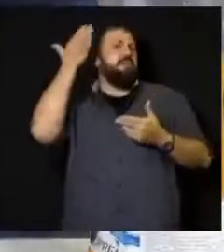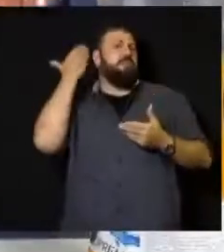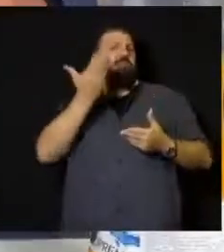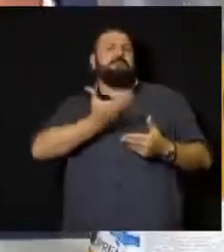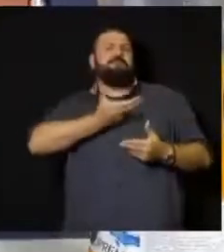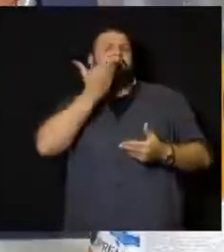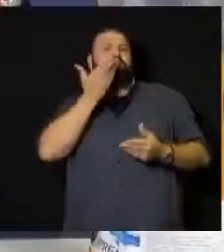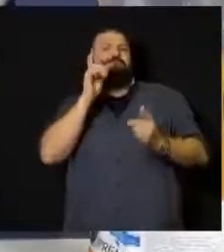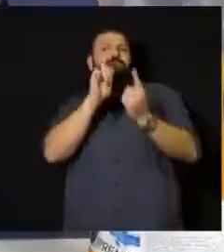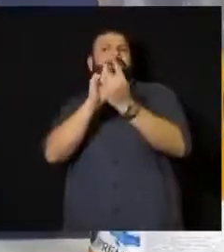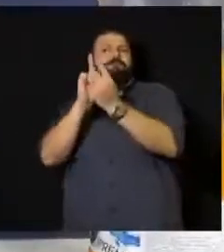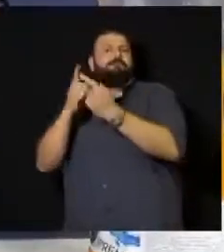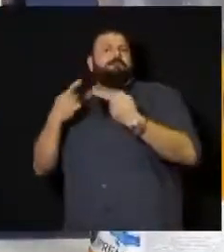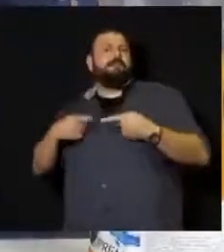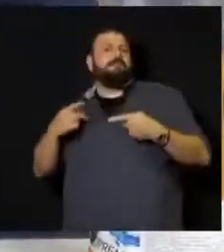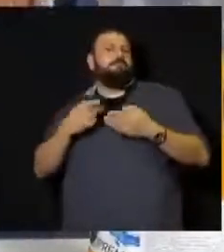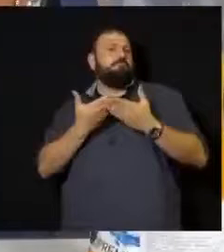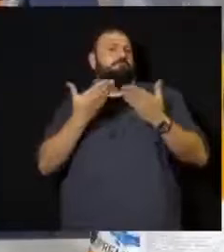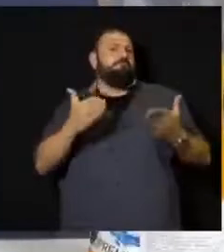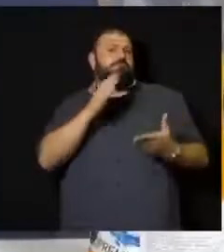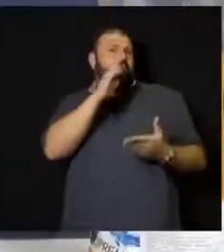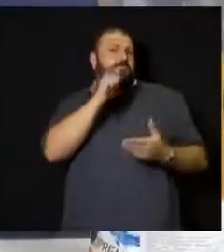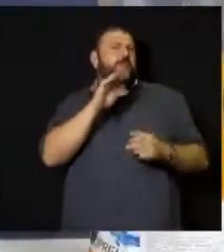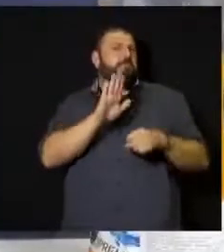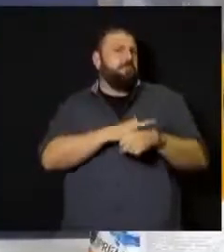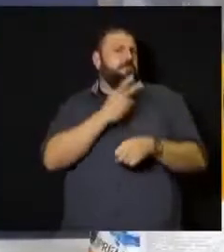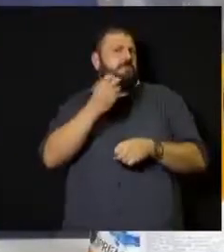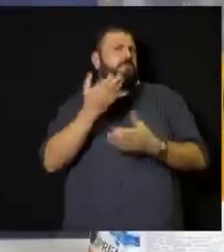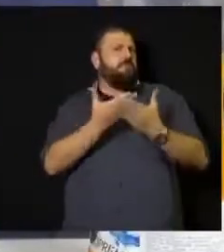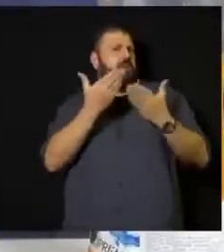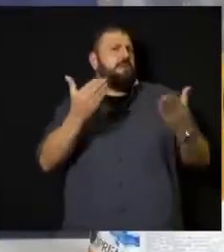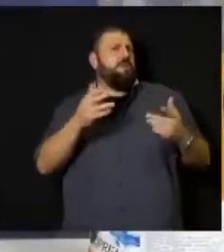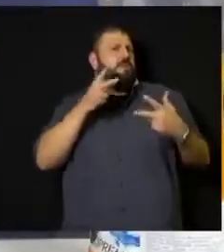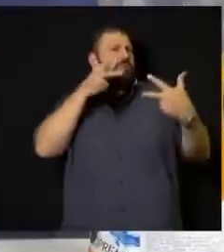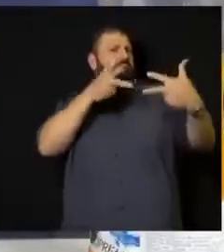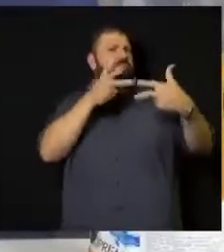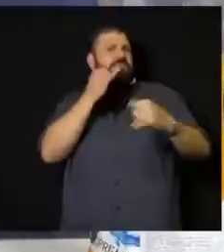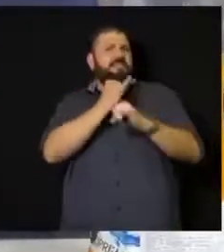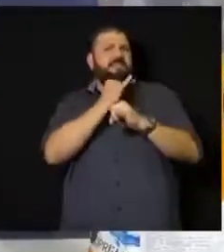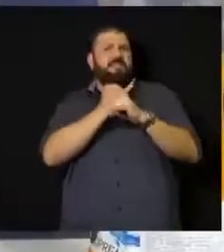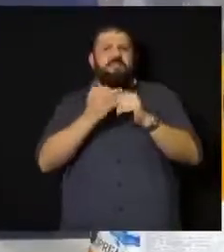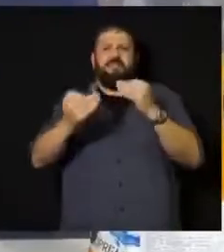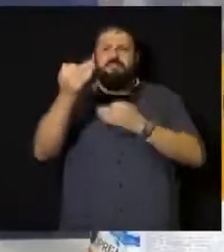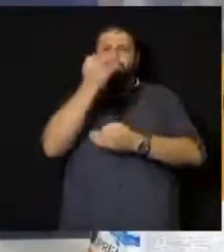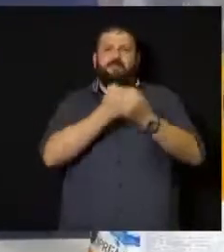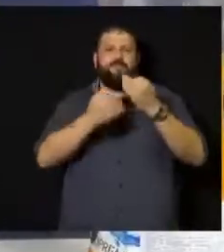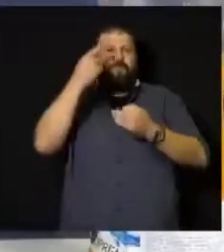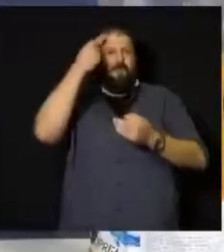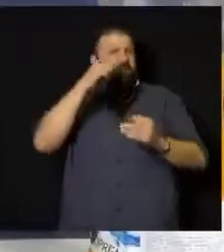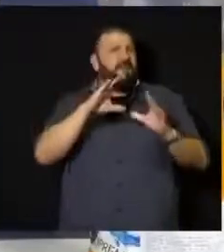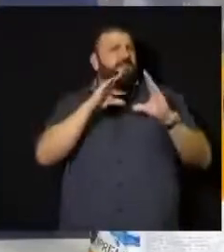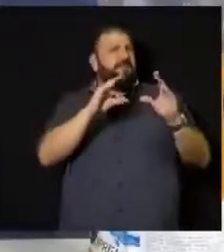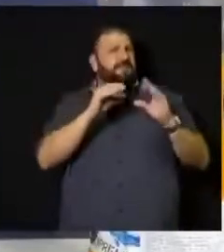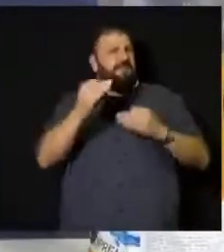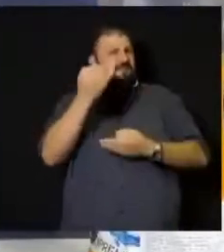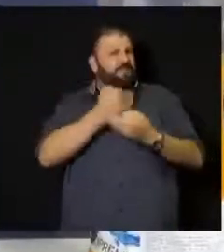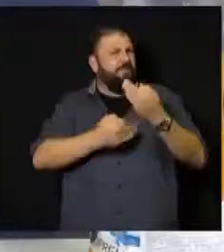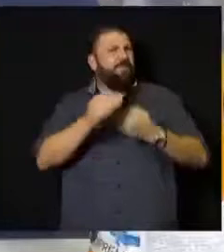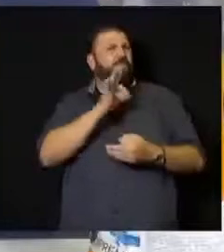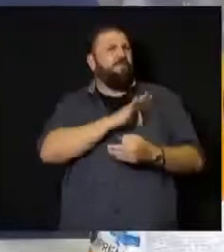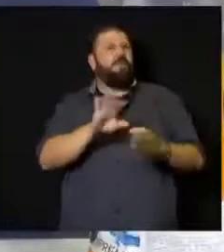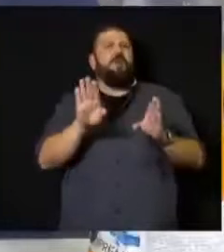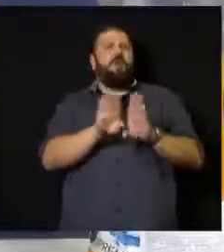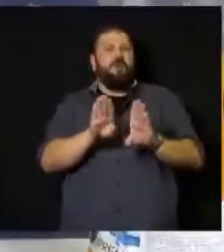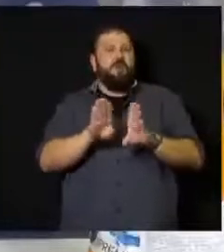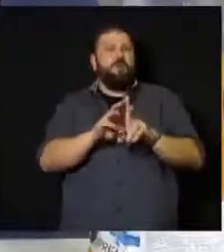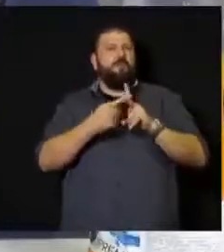the decision we're going to teach a lot of people who had not taken this virtually, to teach them step by step